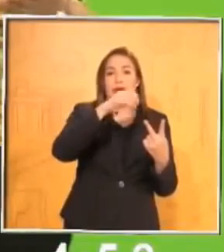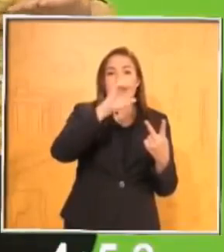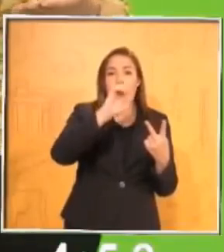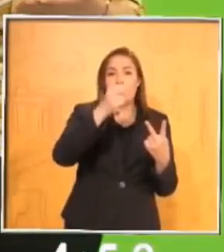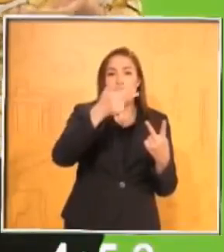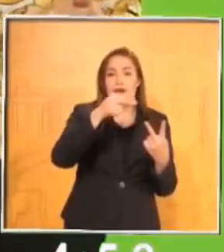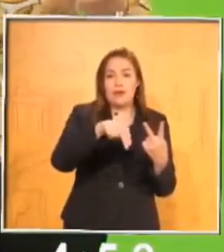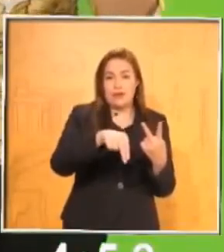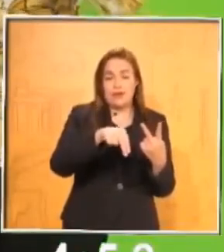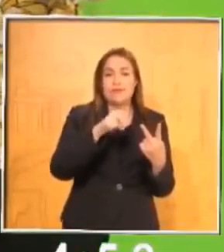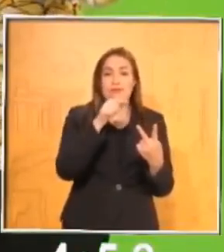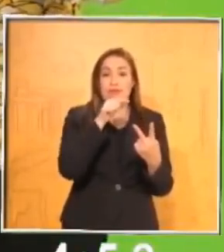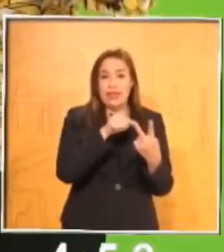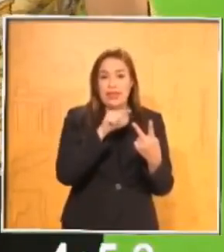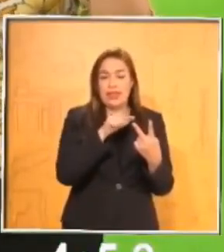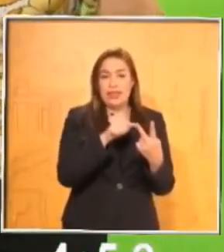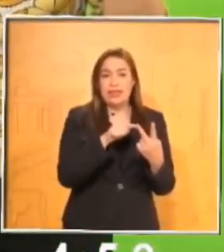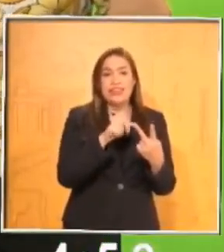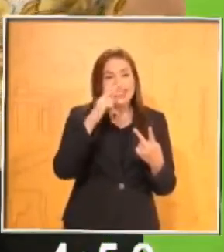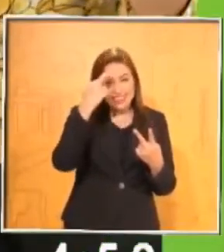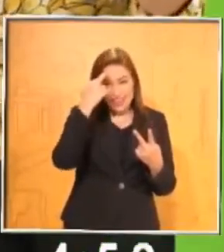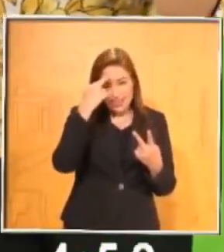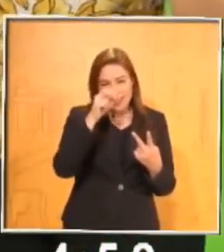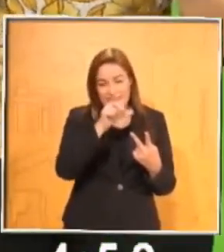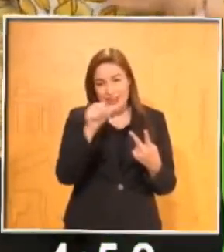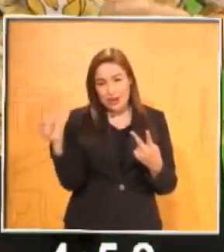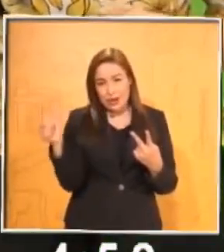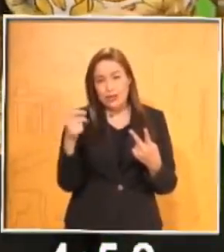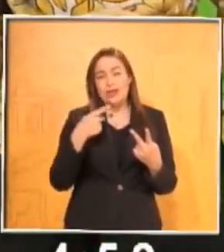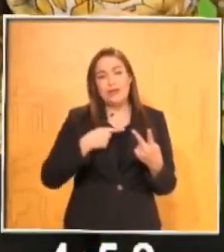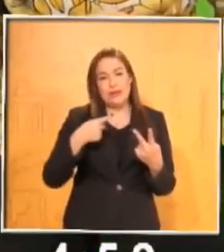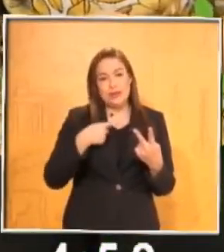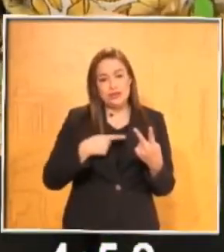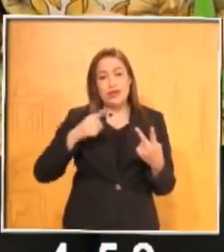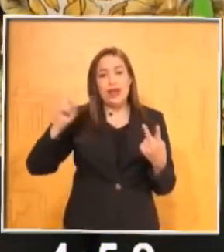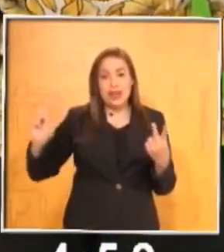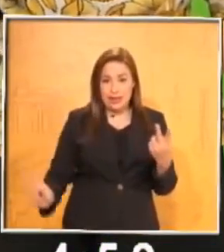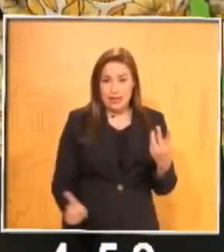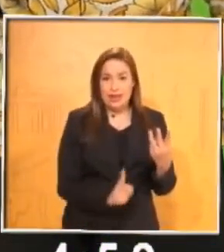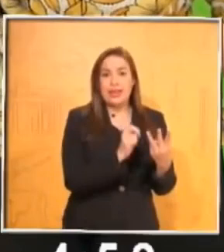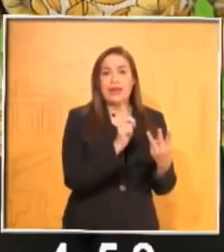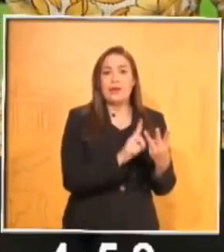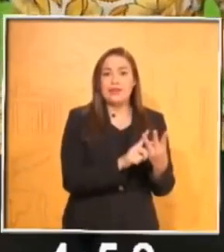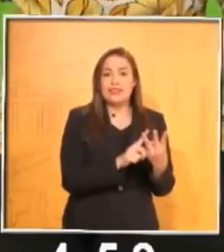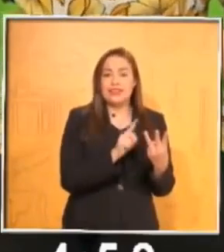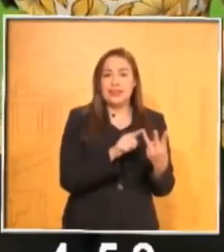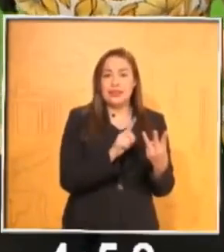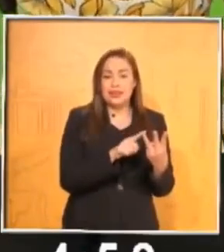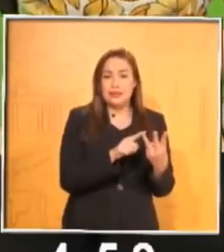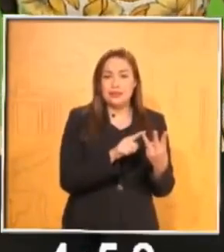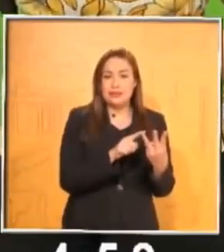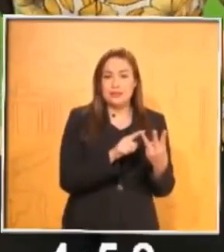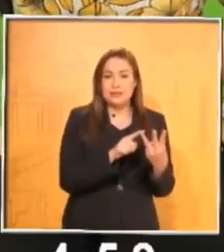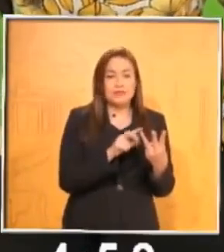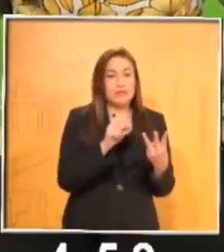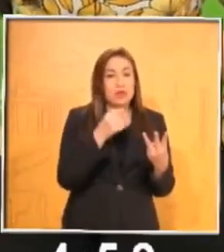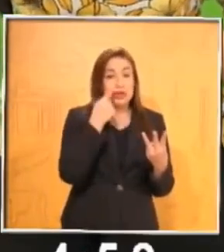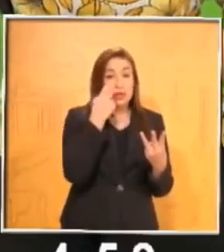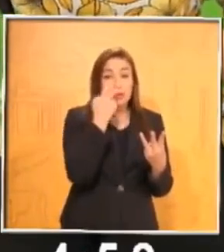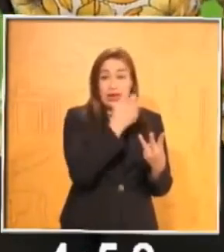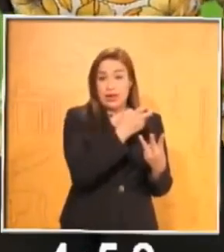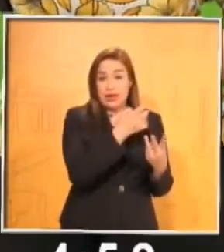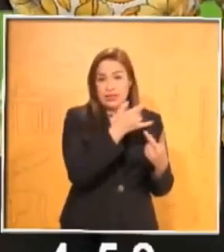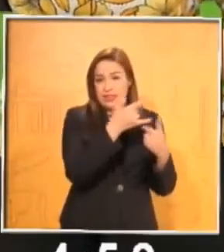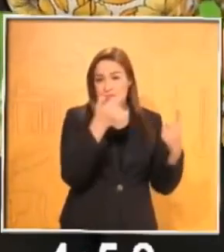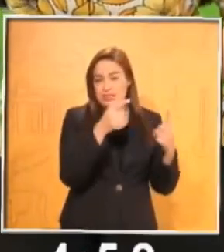you to remember the name of the secondary character that is not in this comic strip,